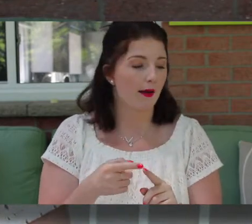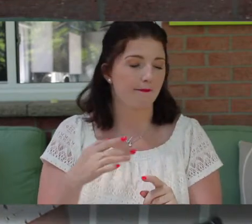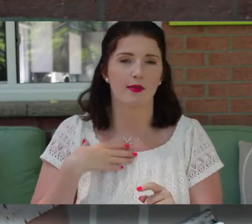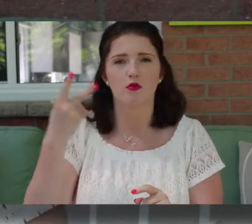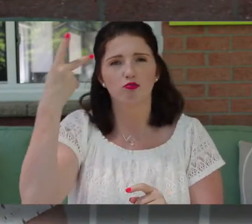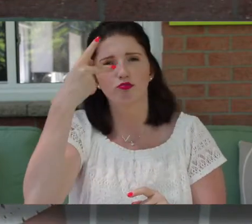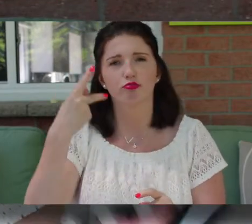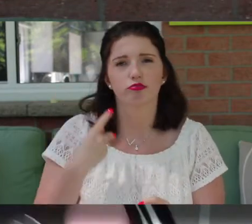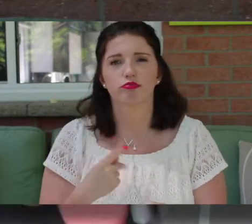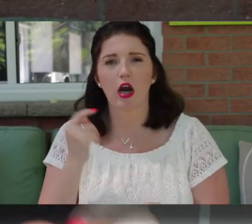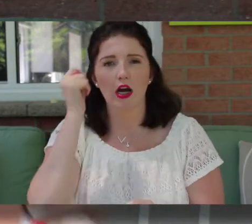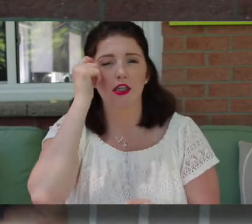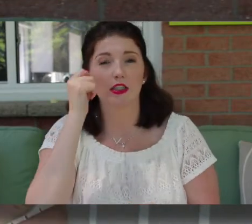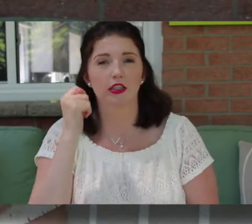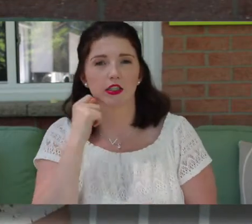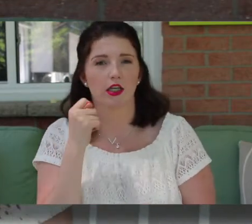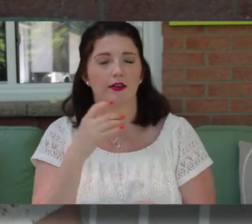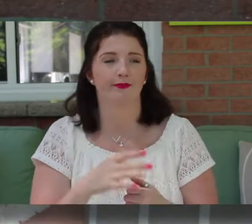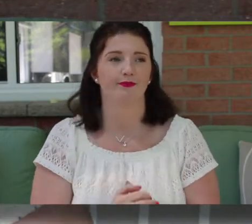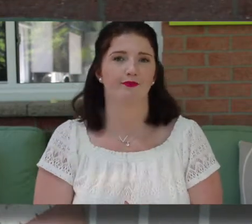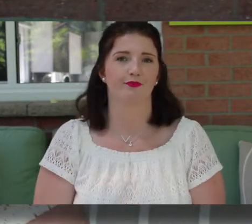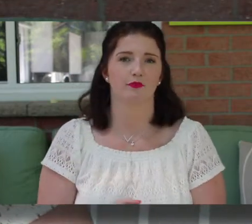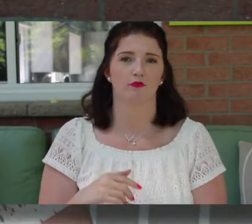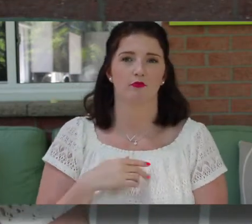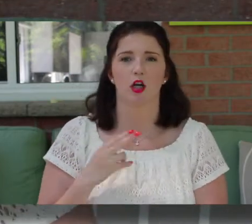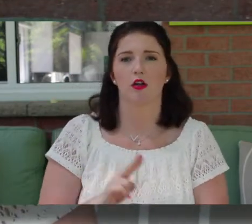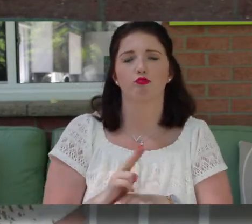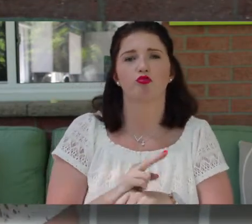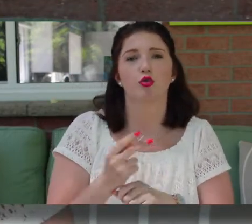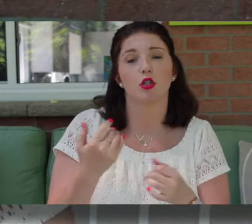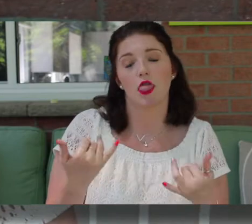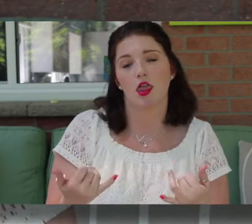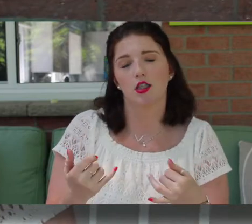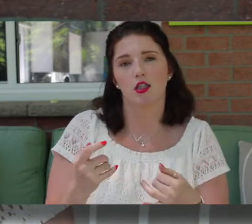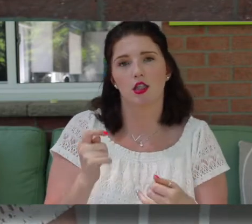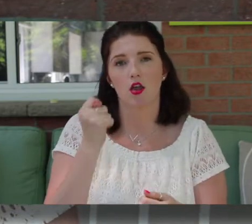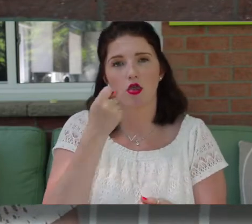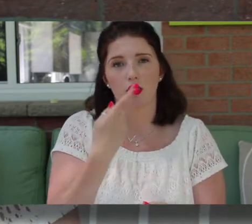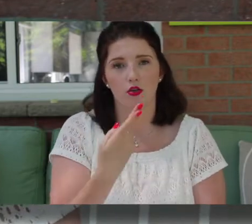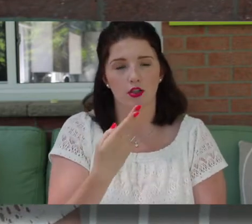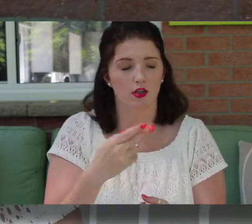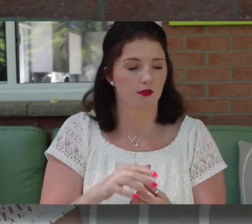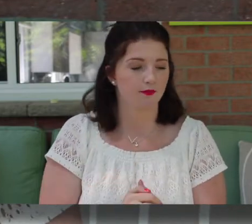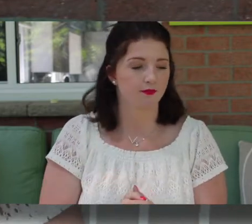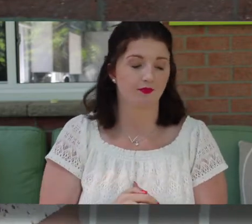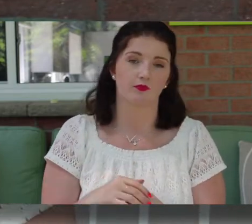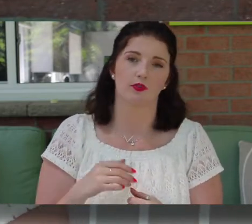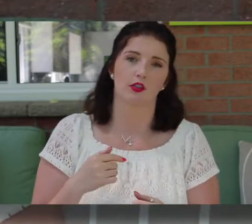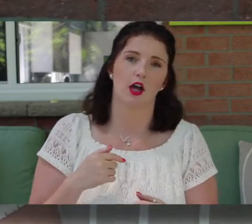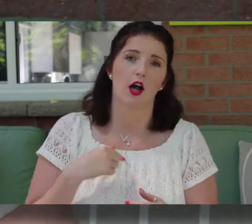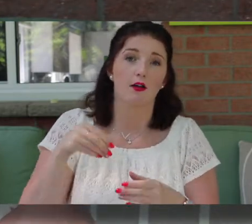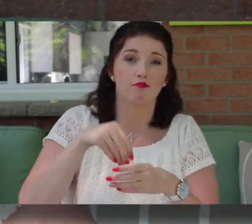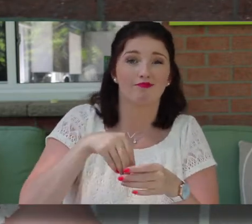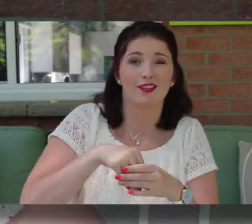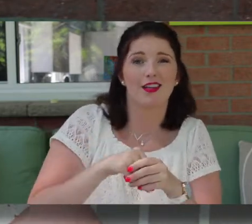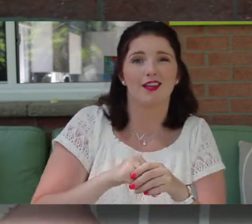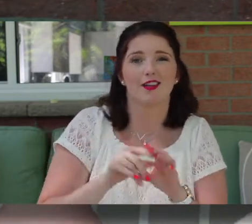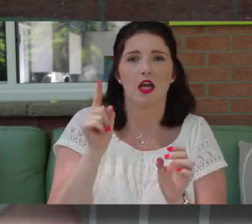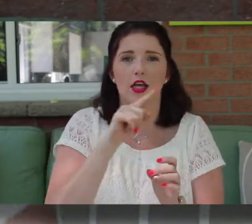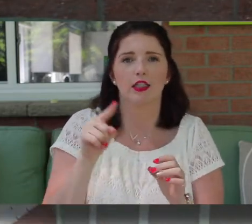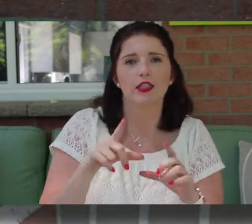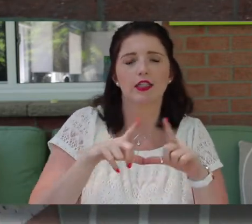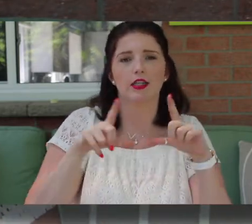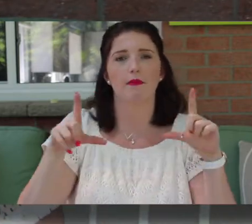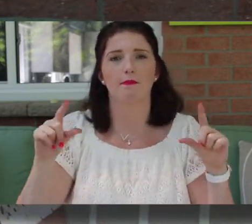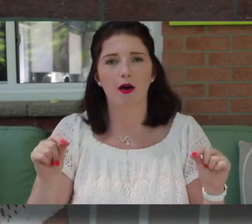super, super hot pink. And then I have this one down here that I can't wait to test out. I feel like it will look really good when I have a spray tan, which I'm getting on Thursday, so I'll have